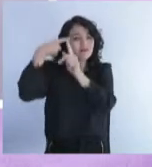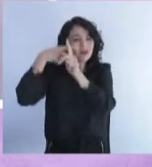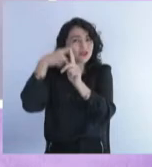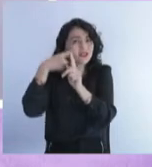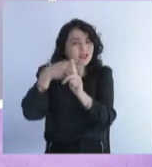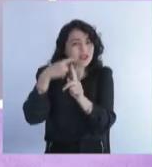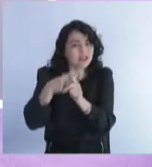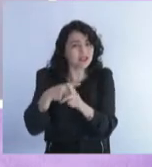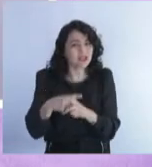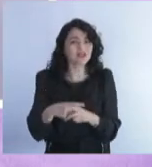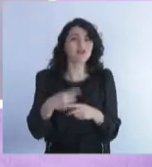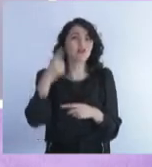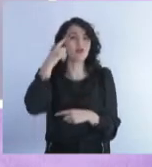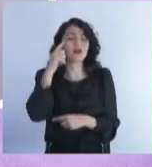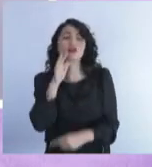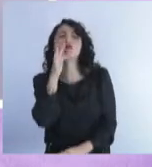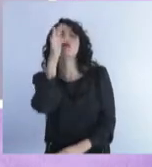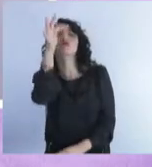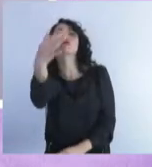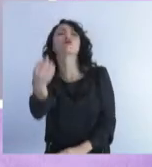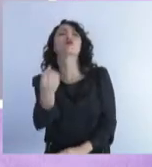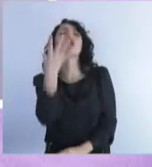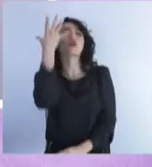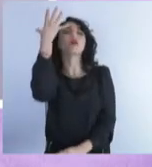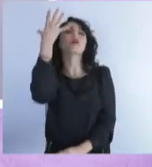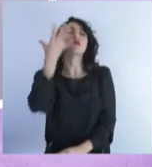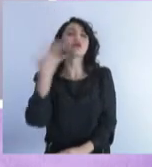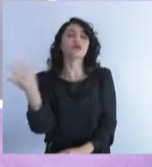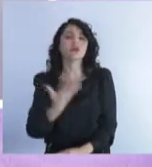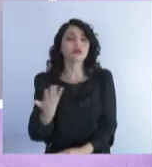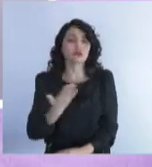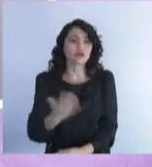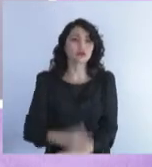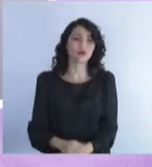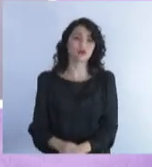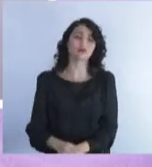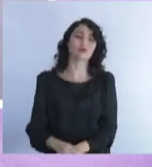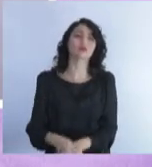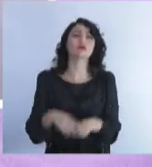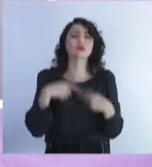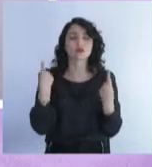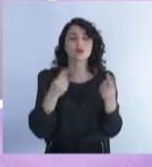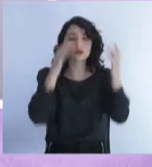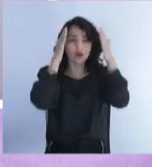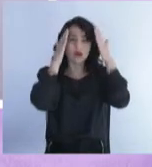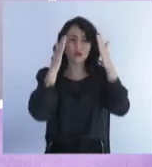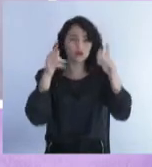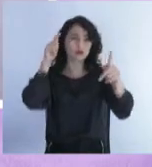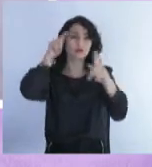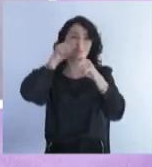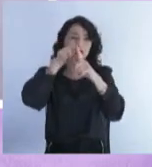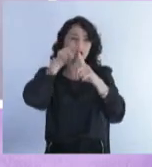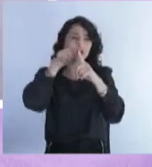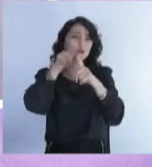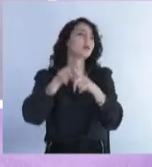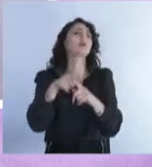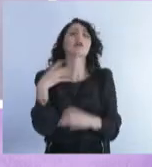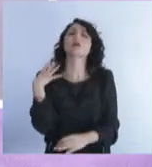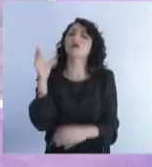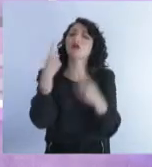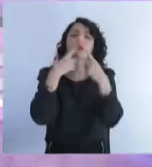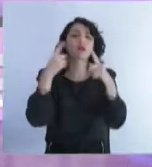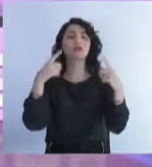the possibilities that are brighter for the future, keeping our eye on the goal despite whatever obstacles